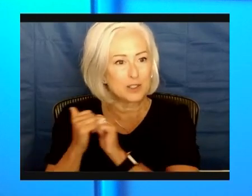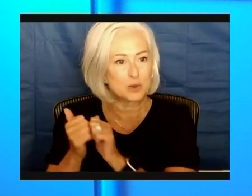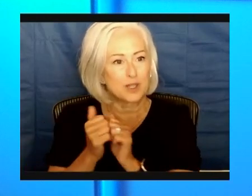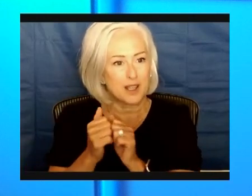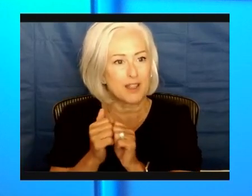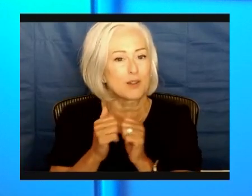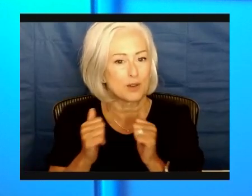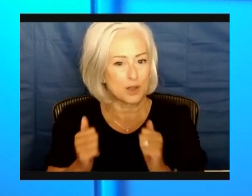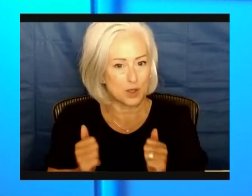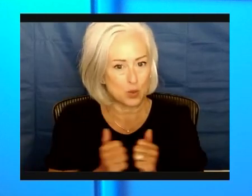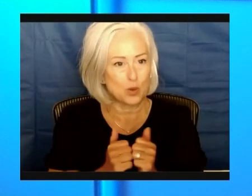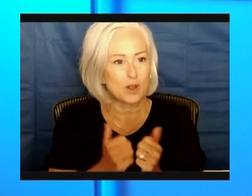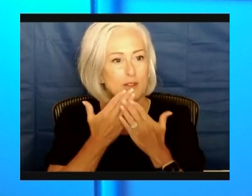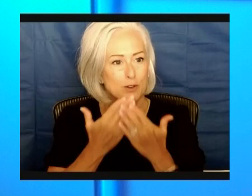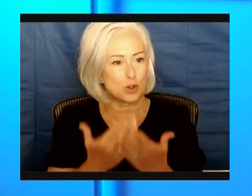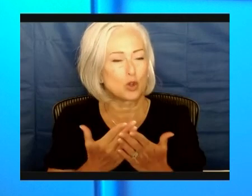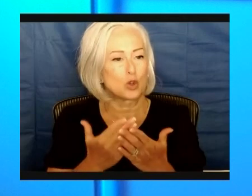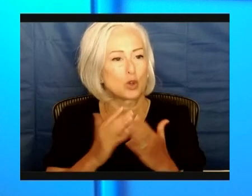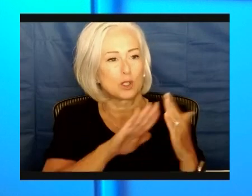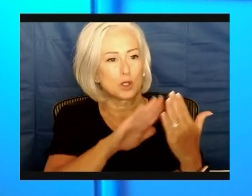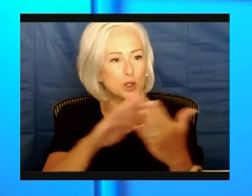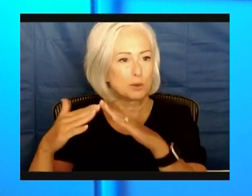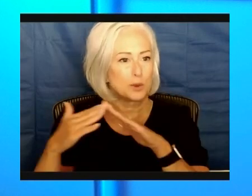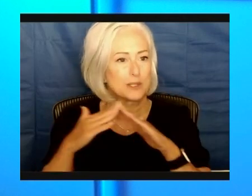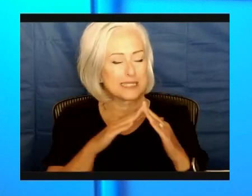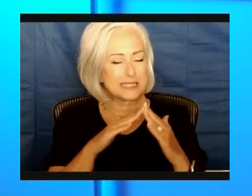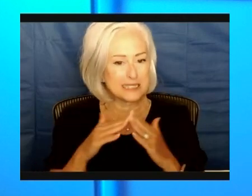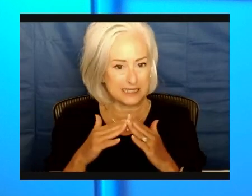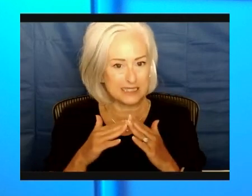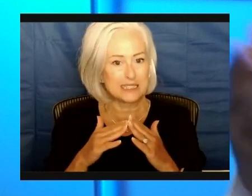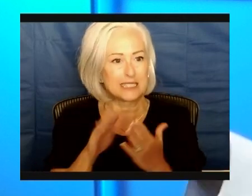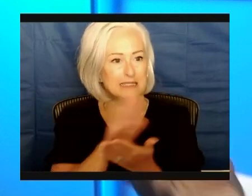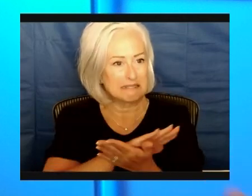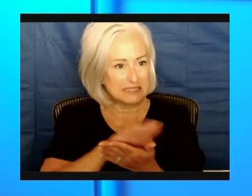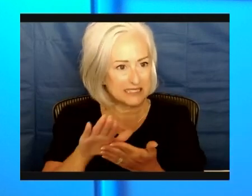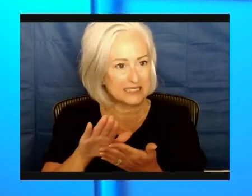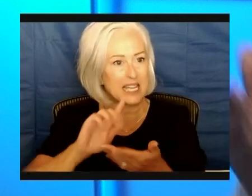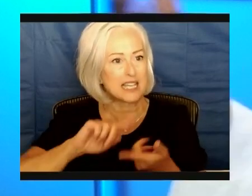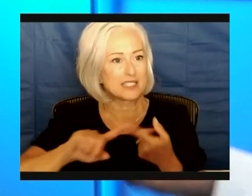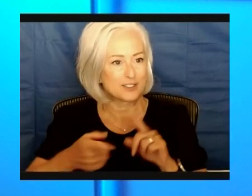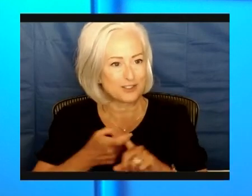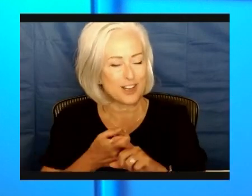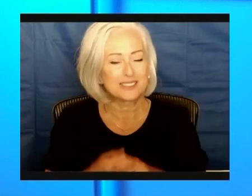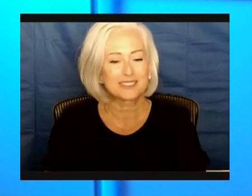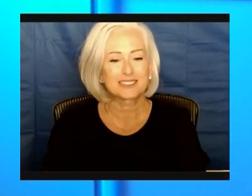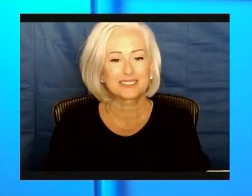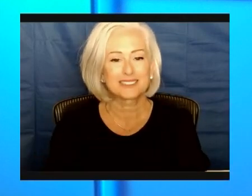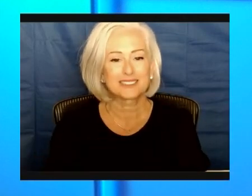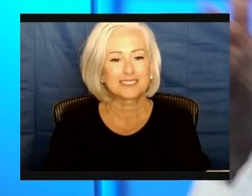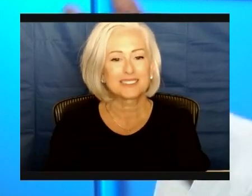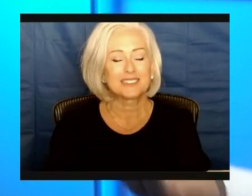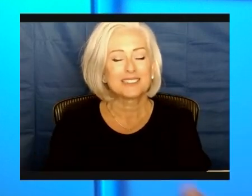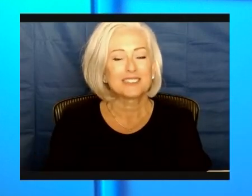good community and with nice friends. And we are also communicating with Dr.